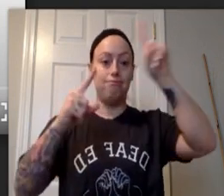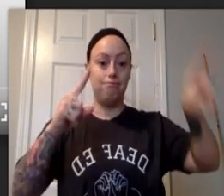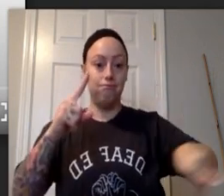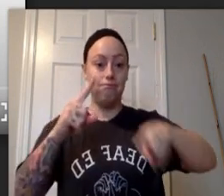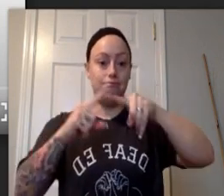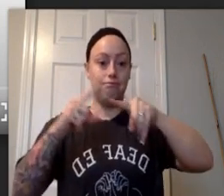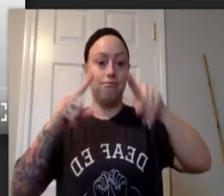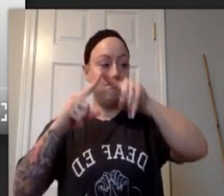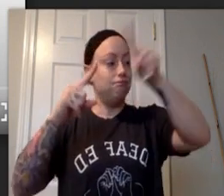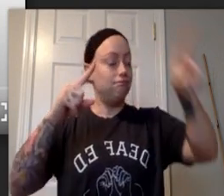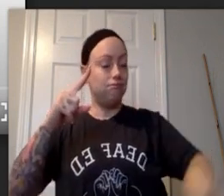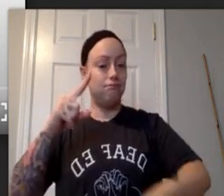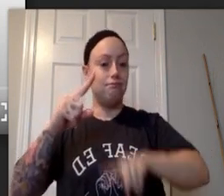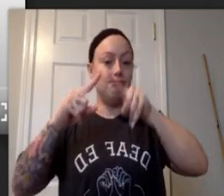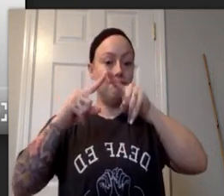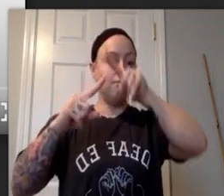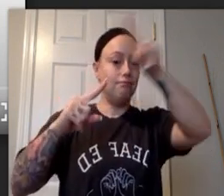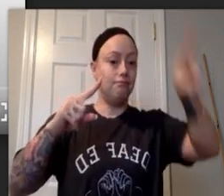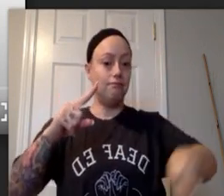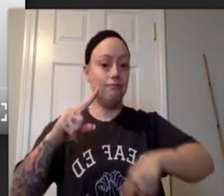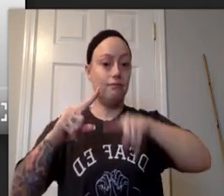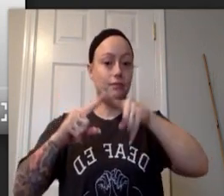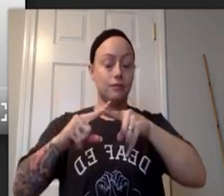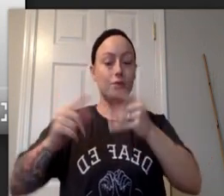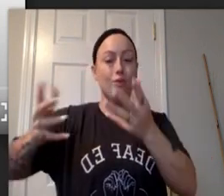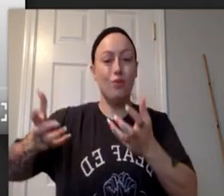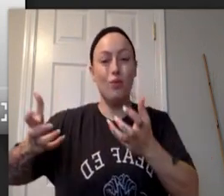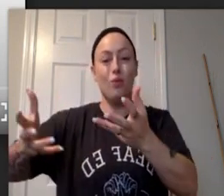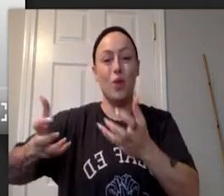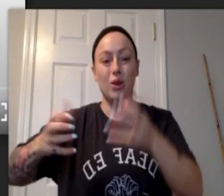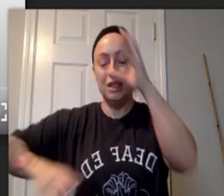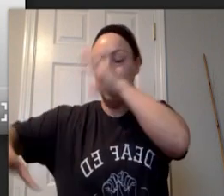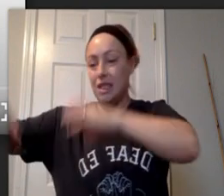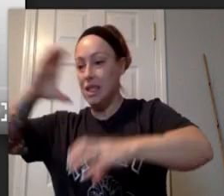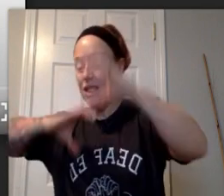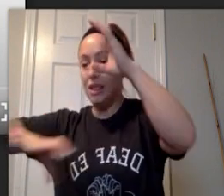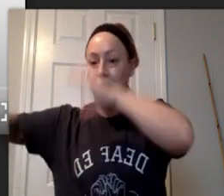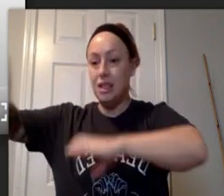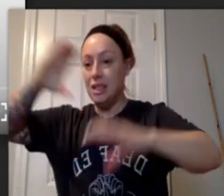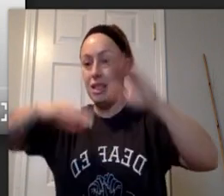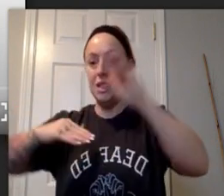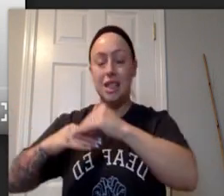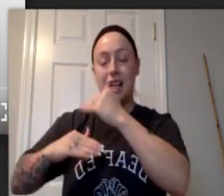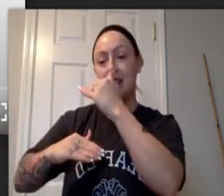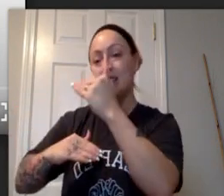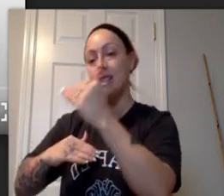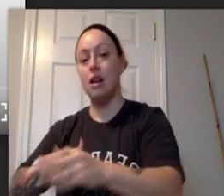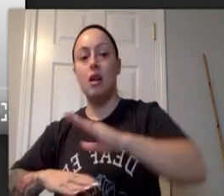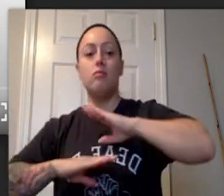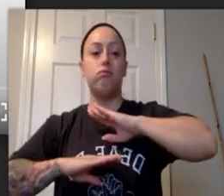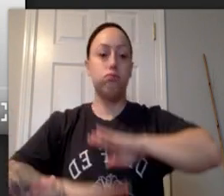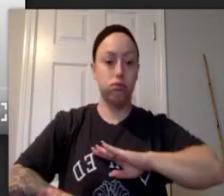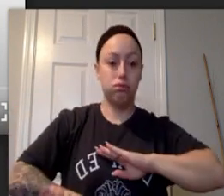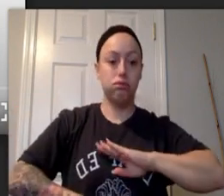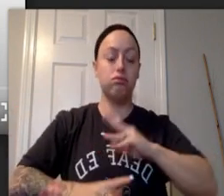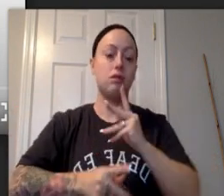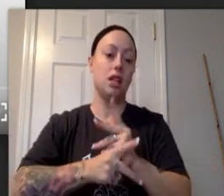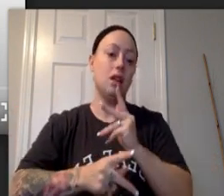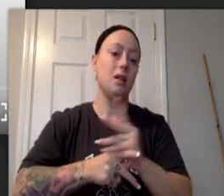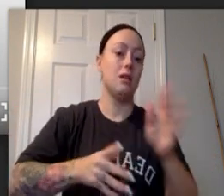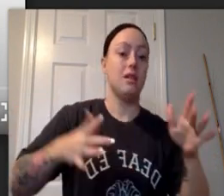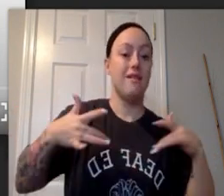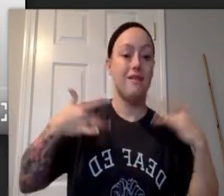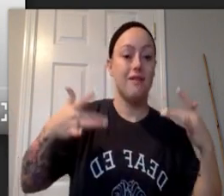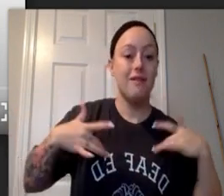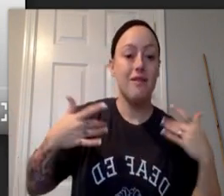of opioid addiction. People are constantly seeking something that's going to get them that next step, that's going to keep them well, because it just gets to